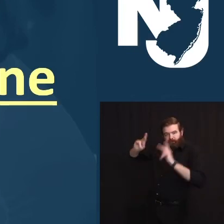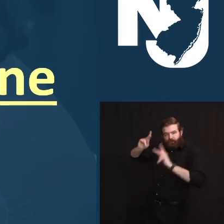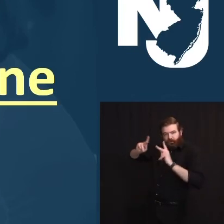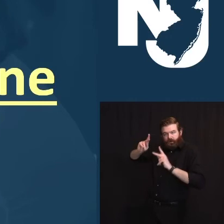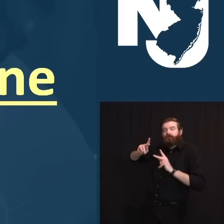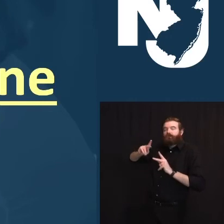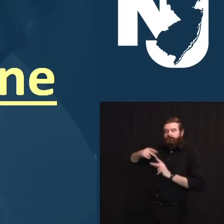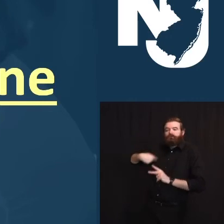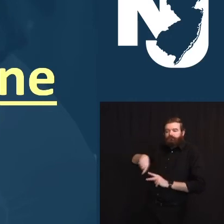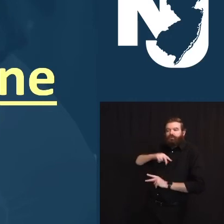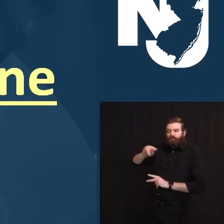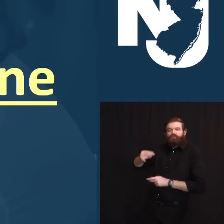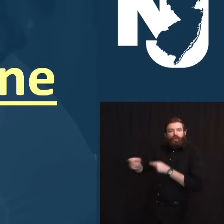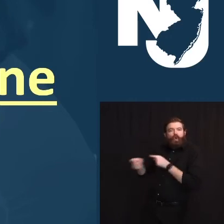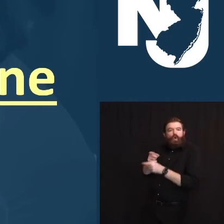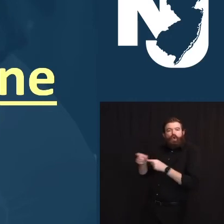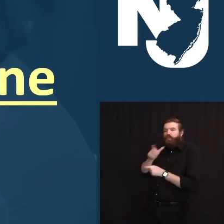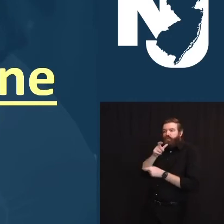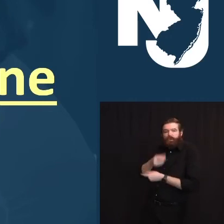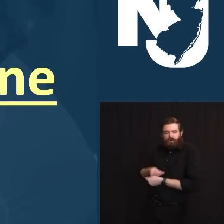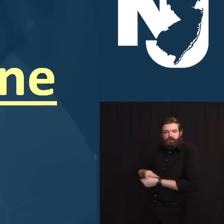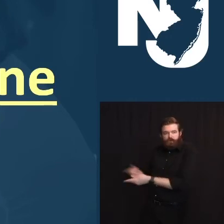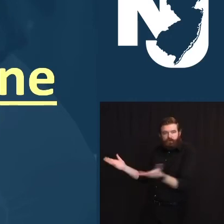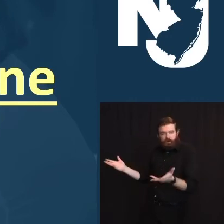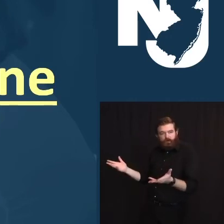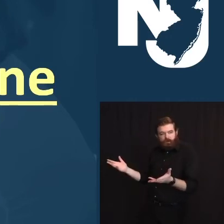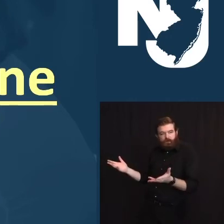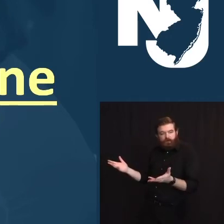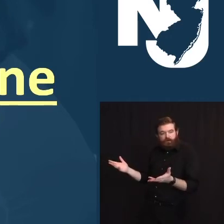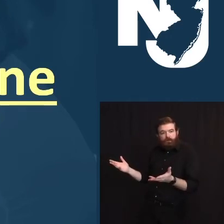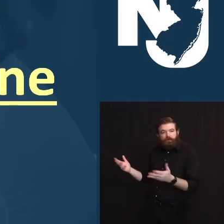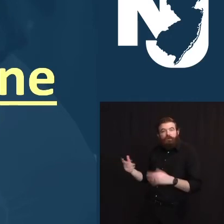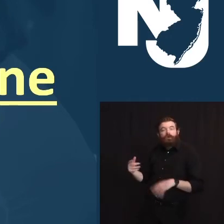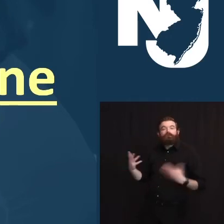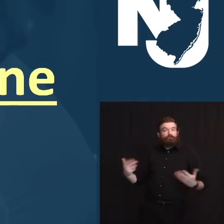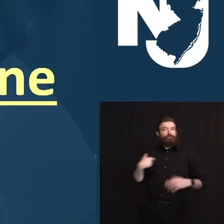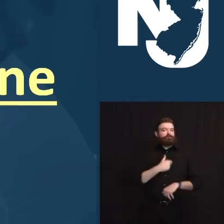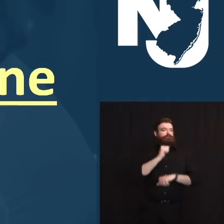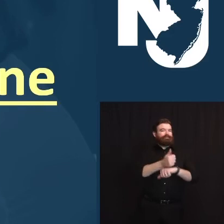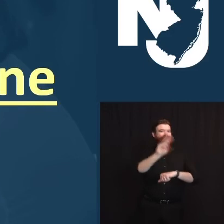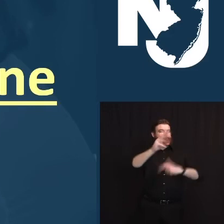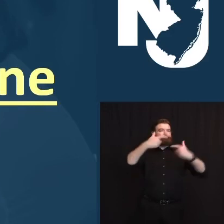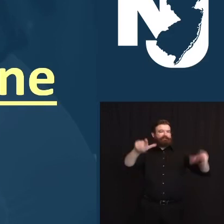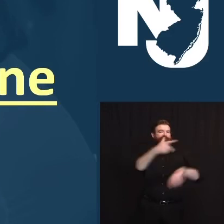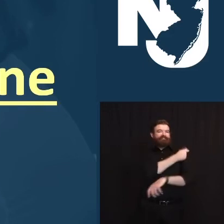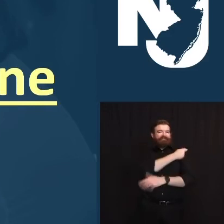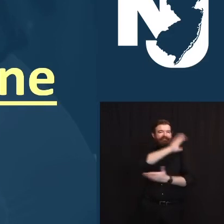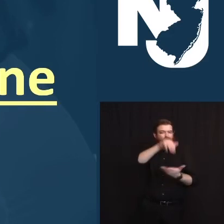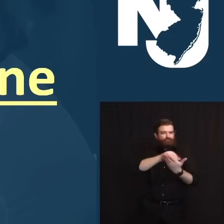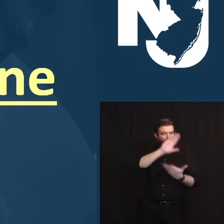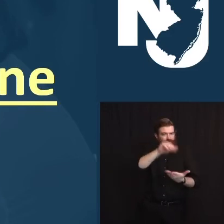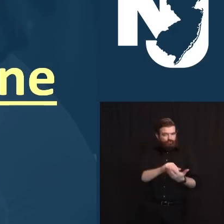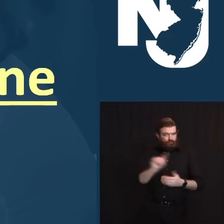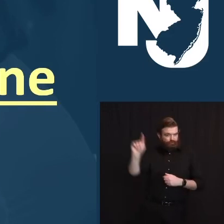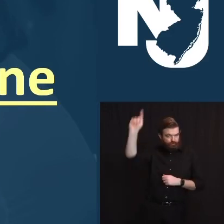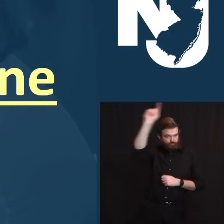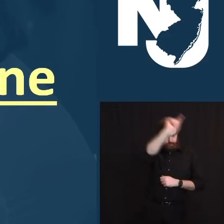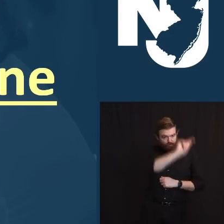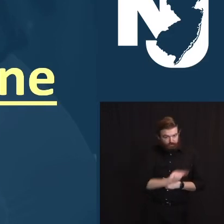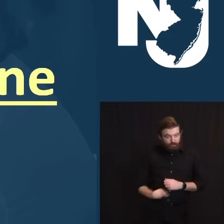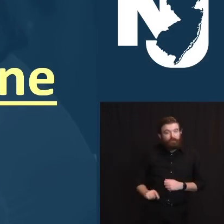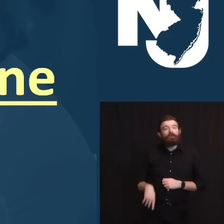our 6 mega sites and to the 130 community-based sites currently online. When